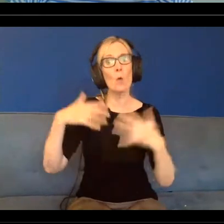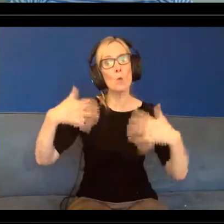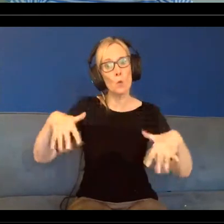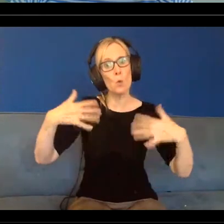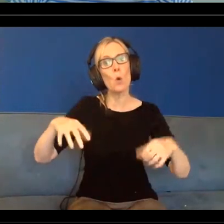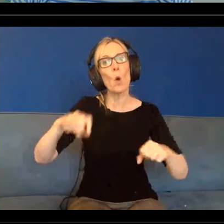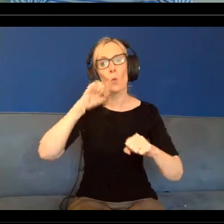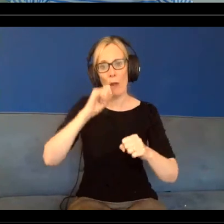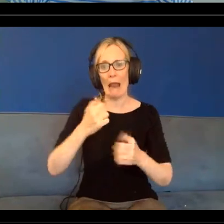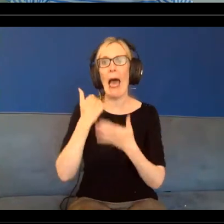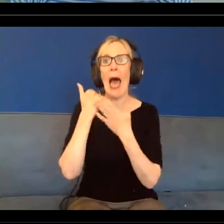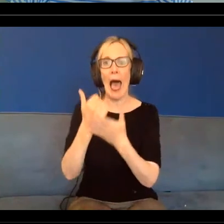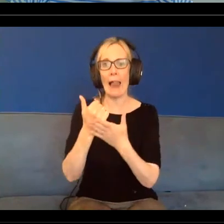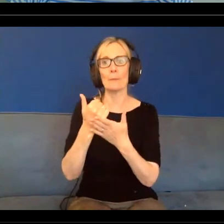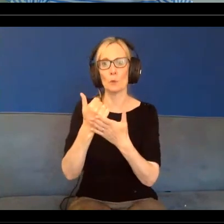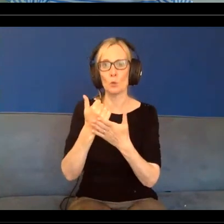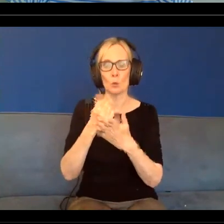that gap.